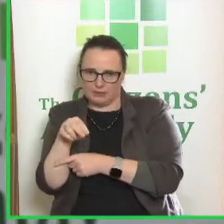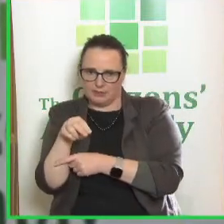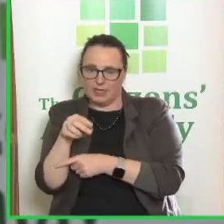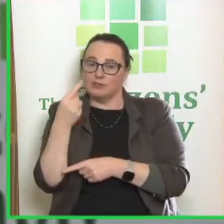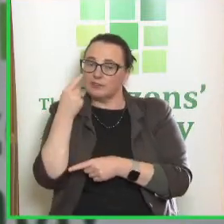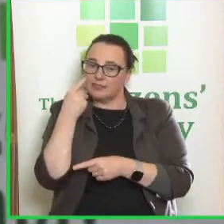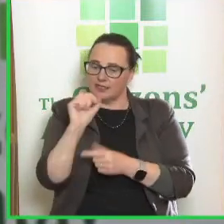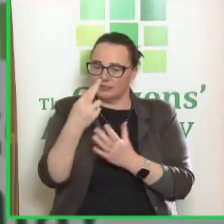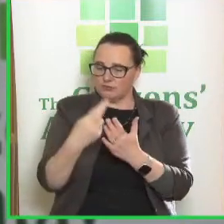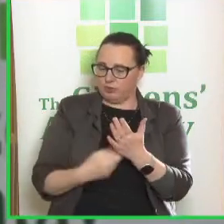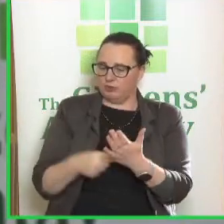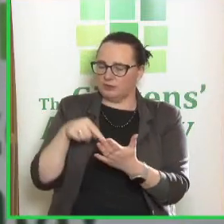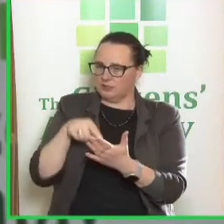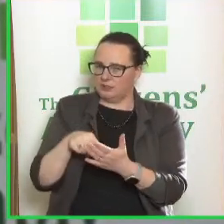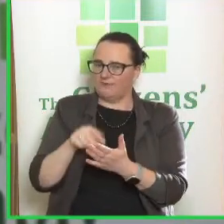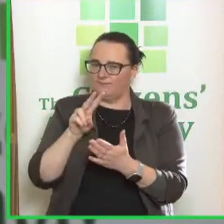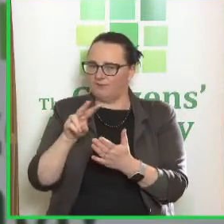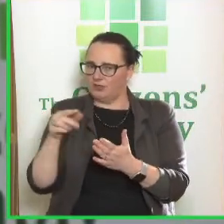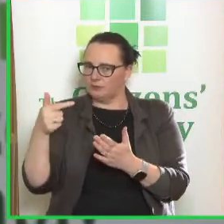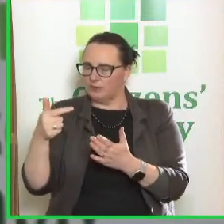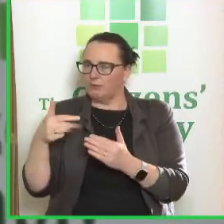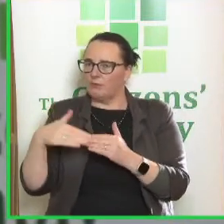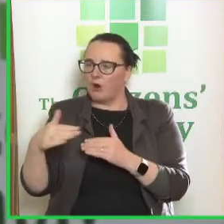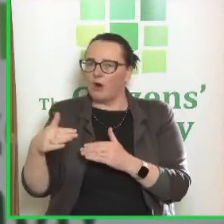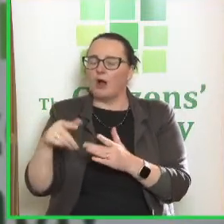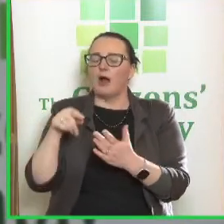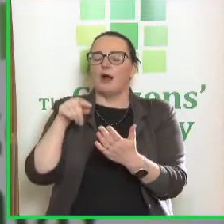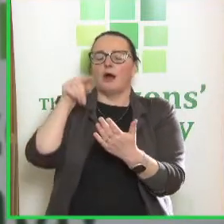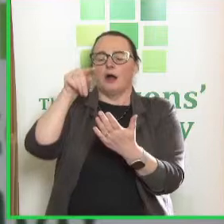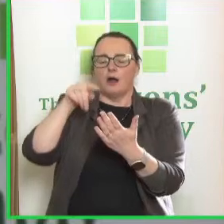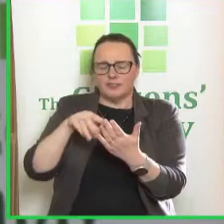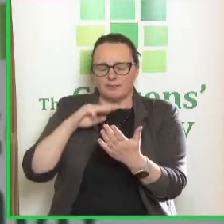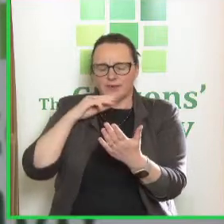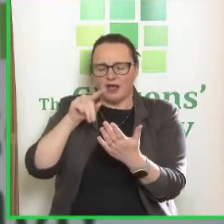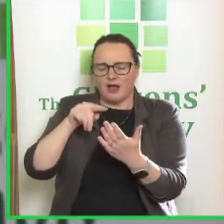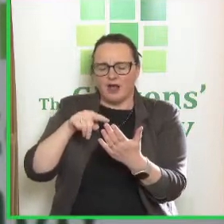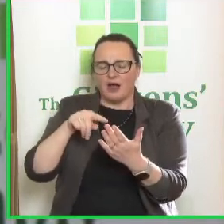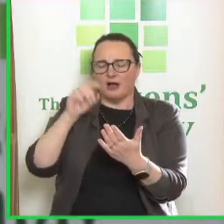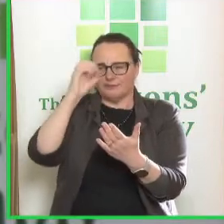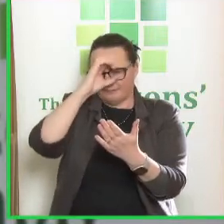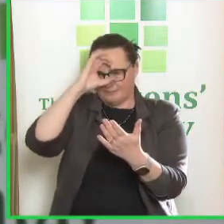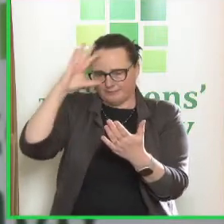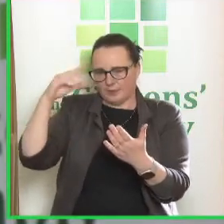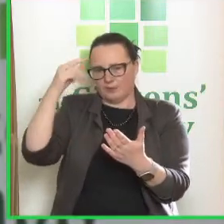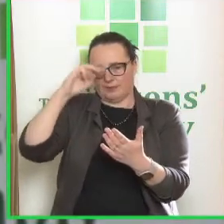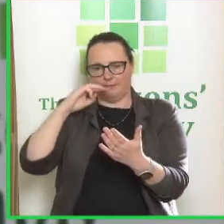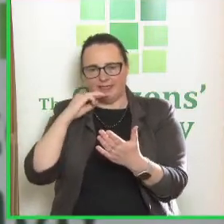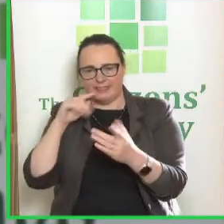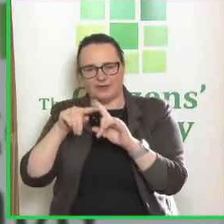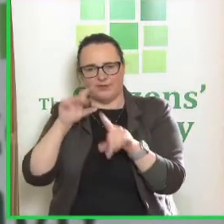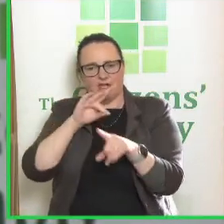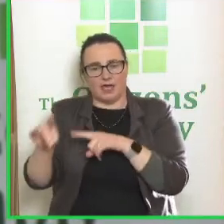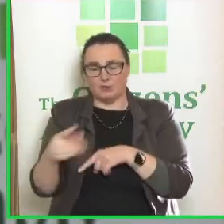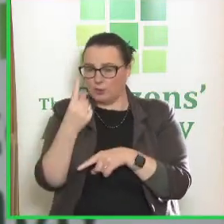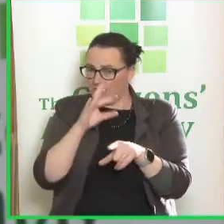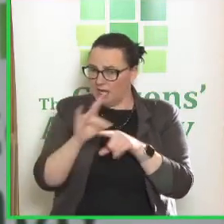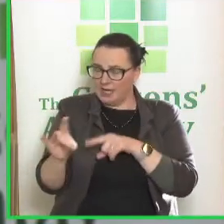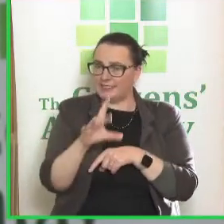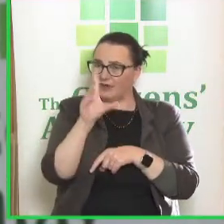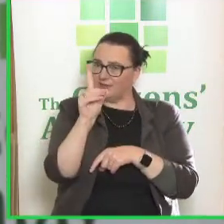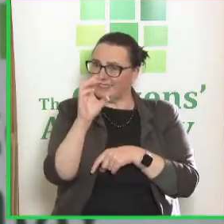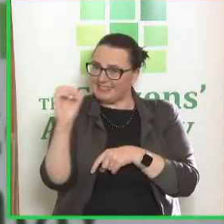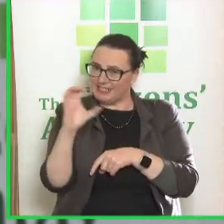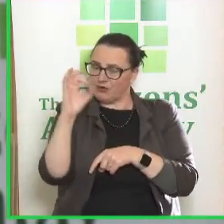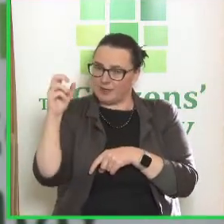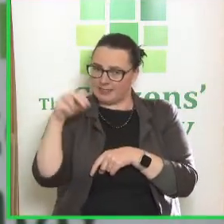find greater clarity and insightfulness about different types of decriminalisation, and if there's any doubt in the future as the